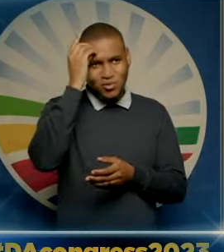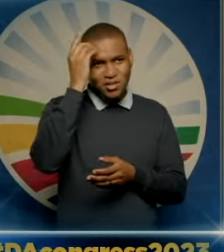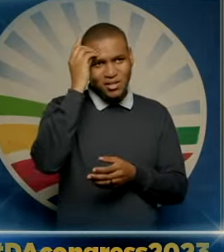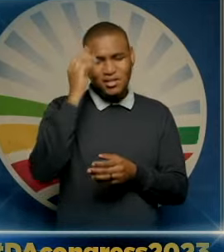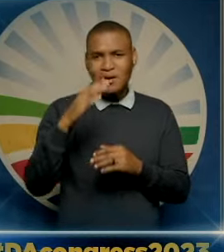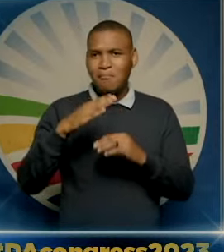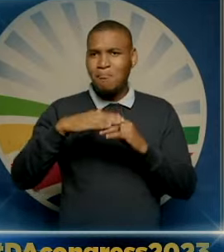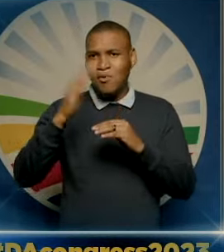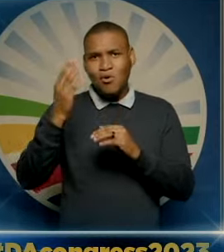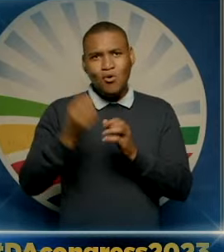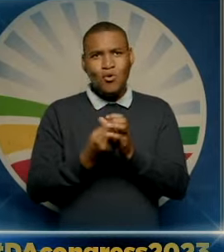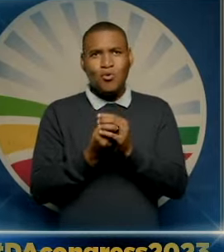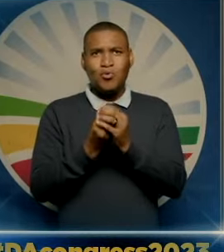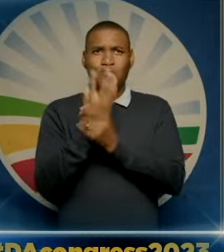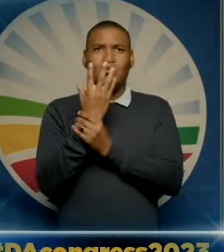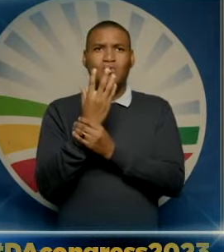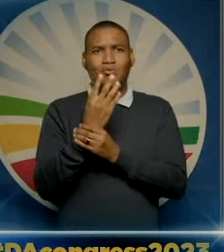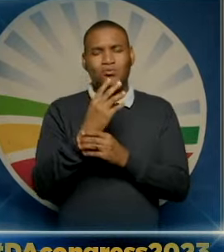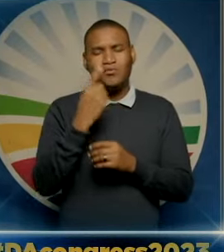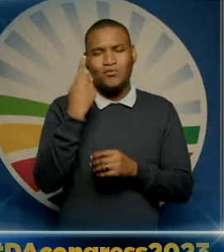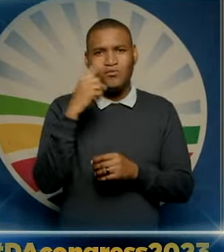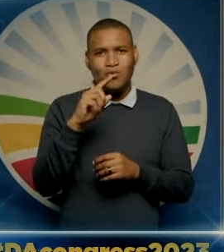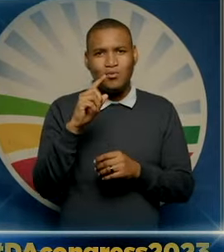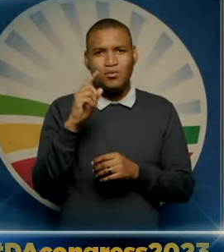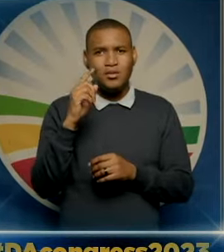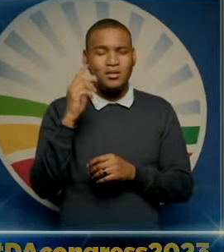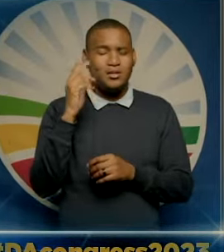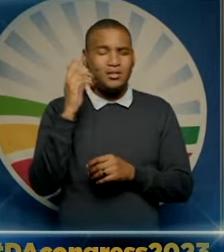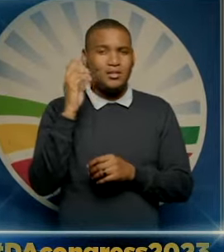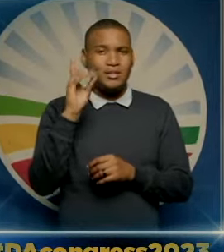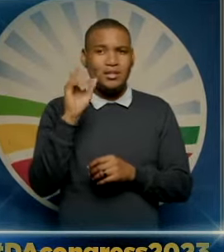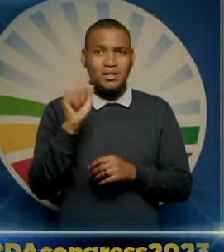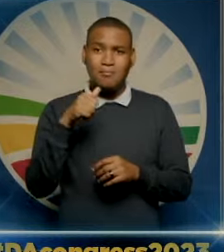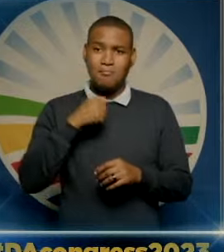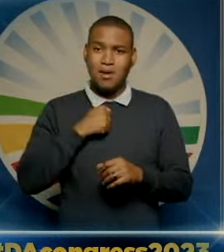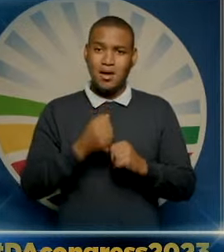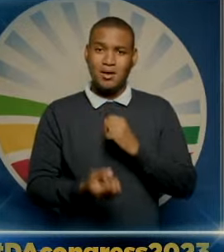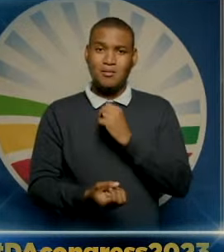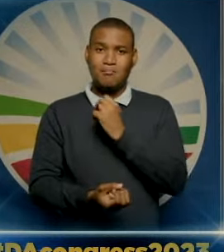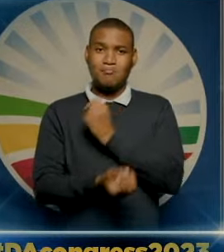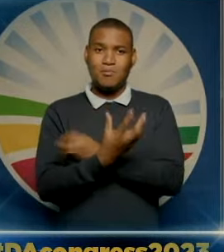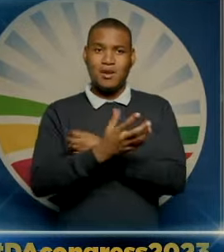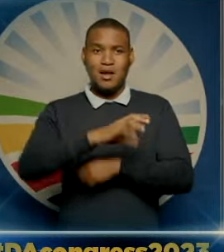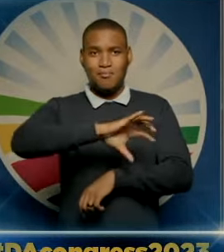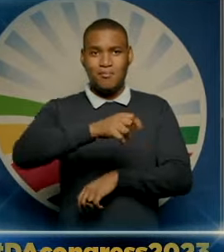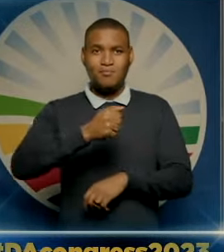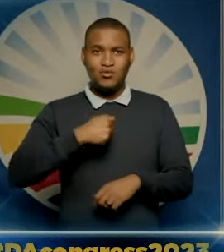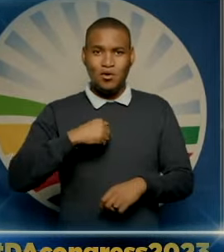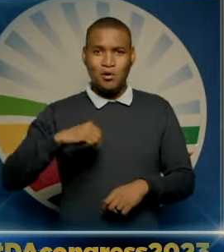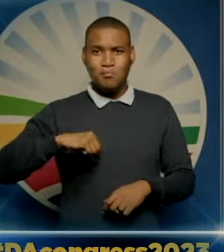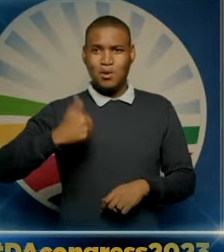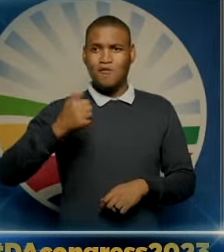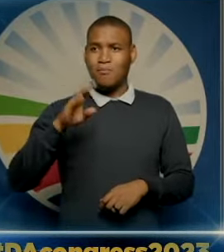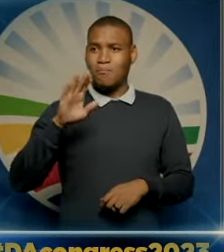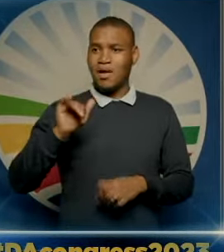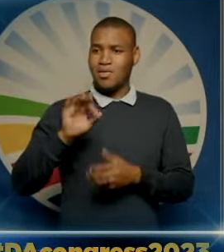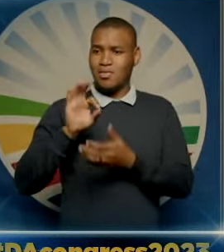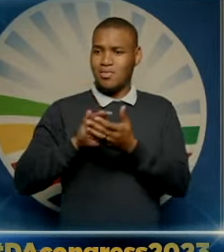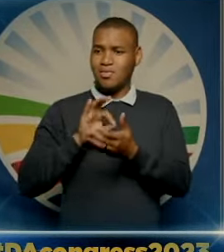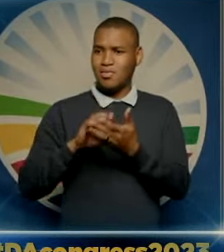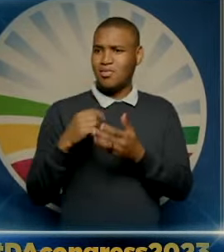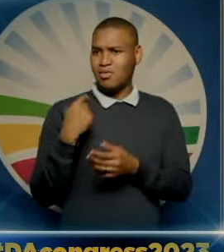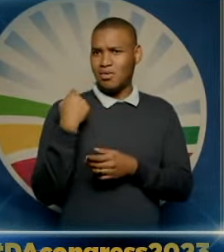double-digit growth for the DA. In my home province of Mpumalanga, I am so proud of the by-election that we had in